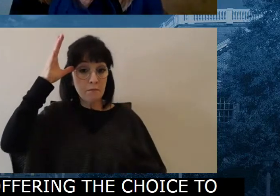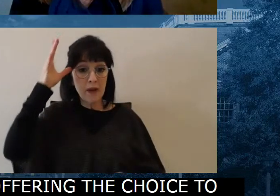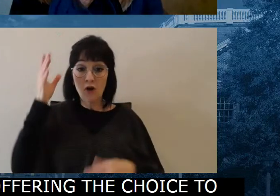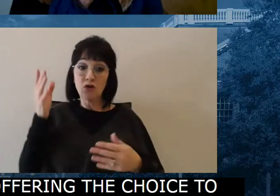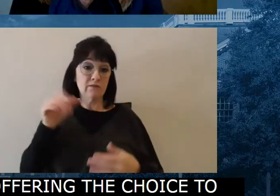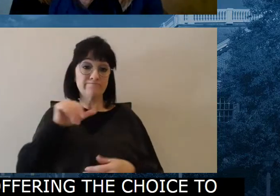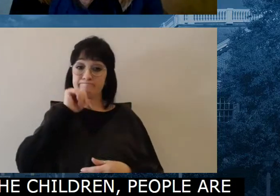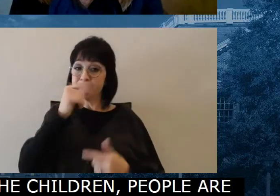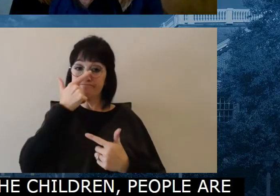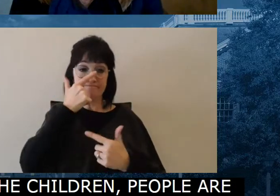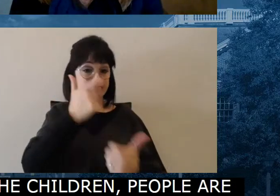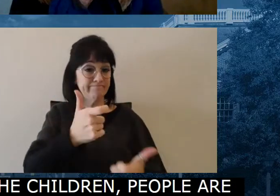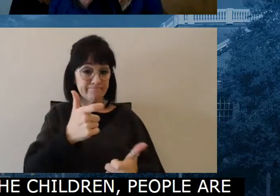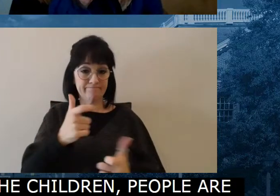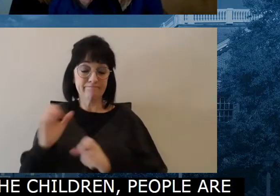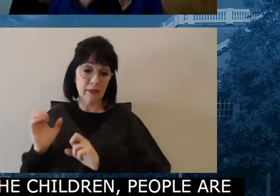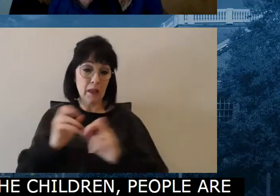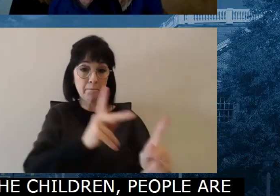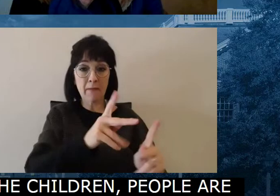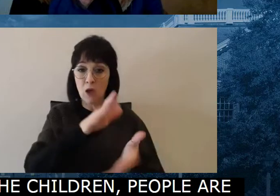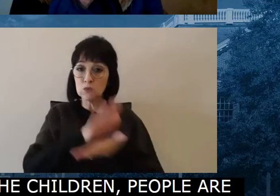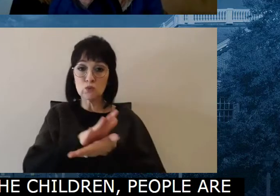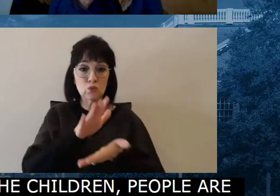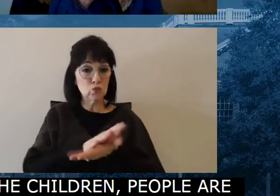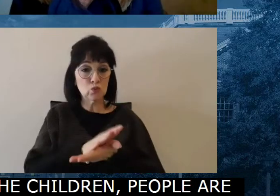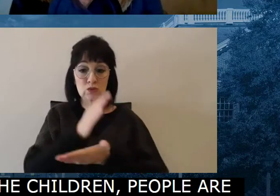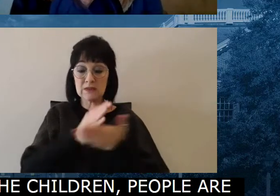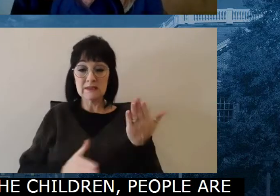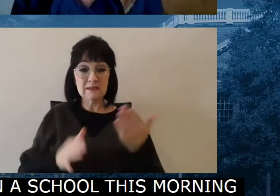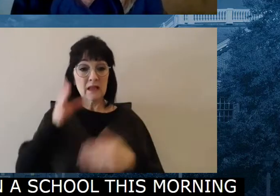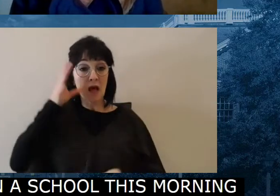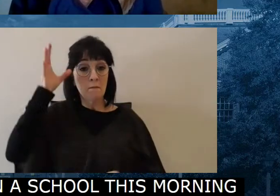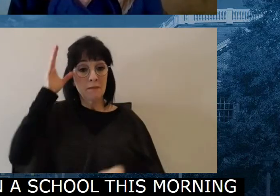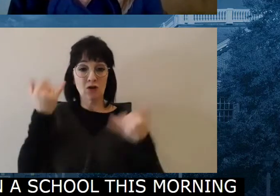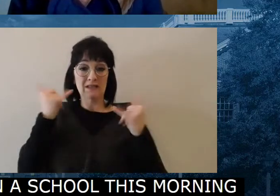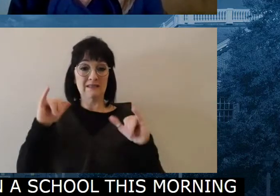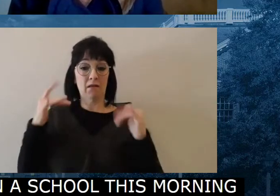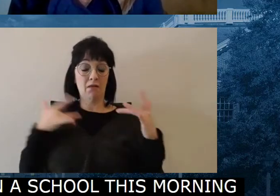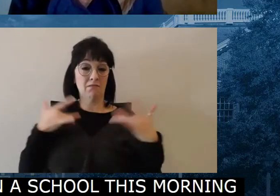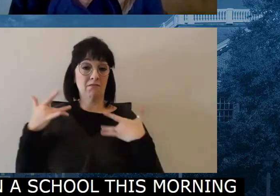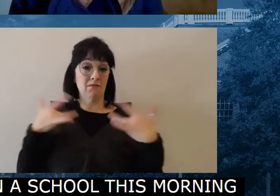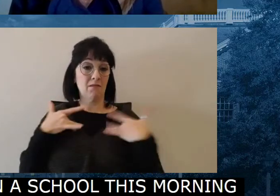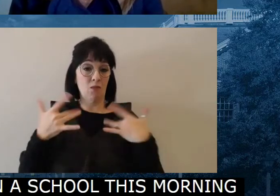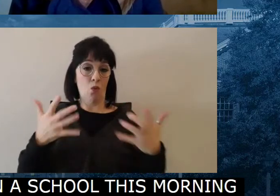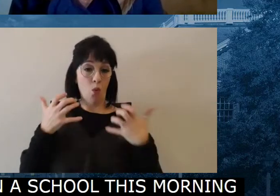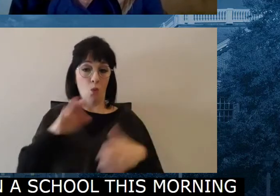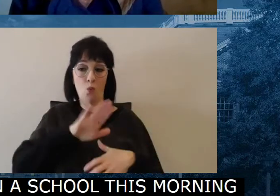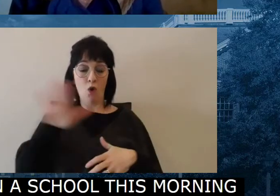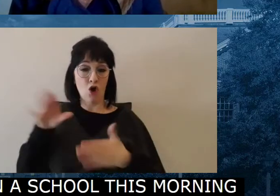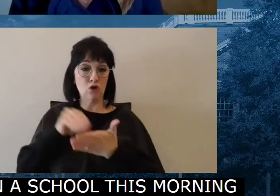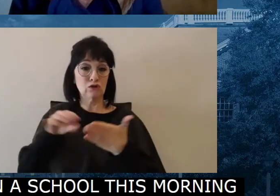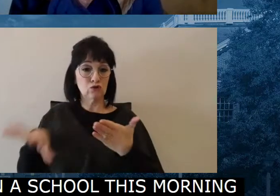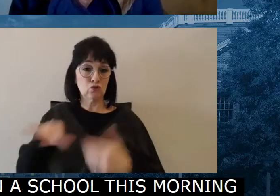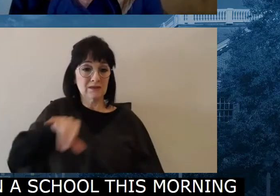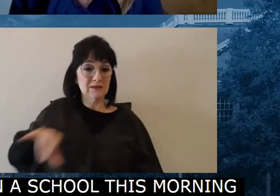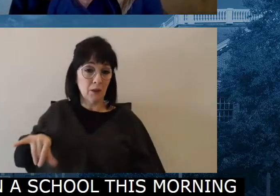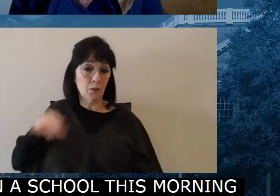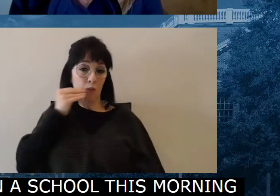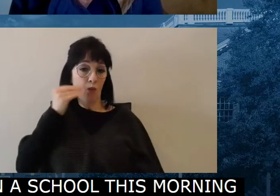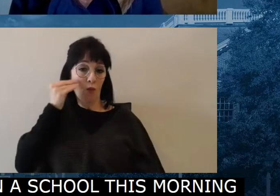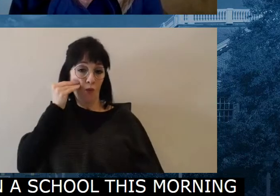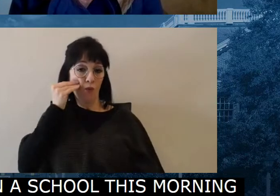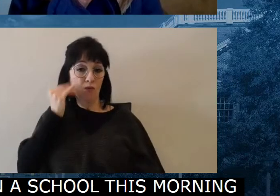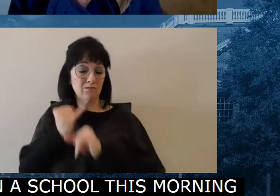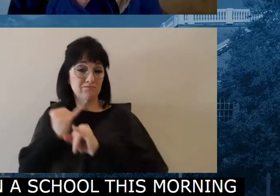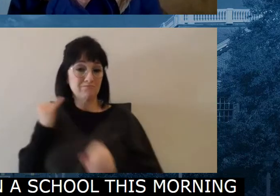although they have extra space at this point, it was obviously a high school, that they are polling their students and inviting